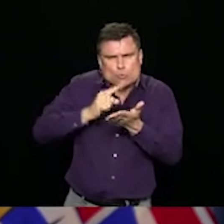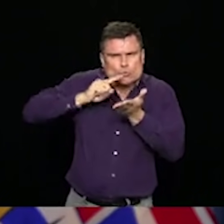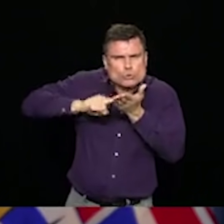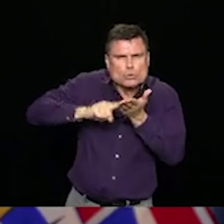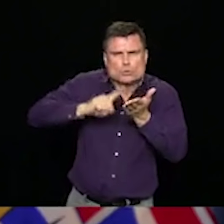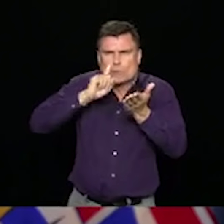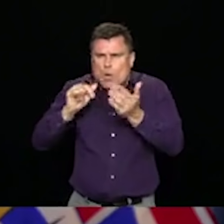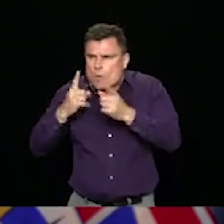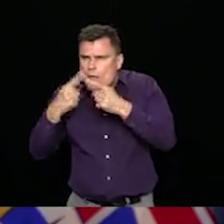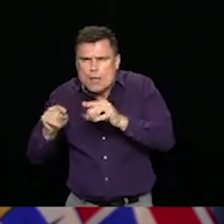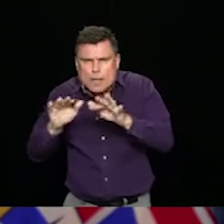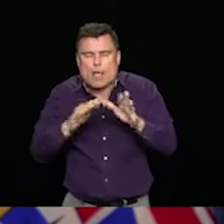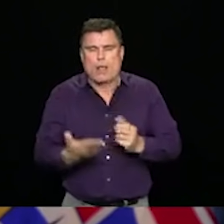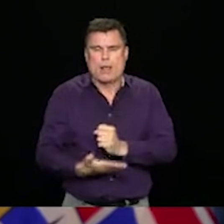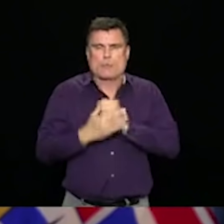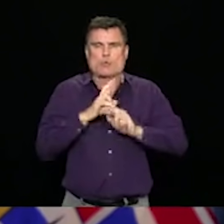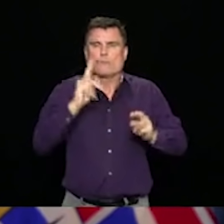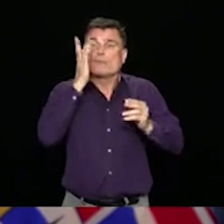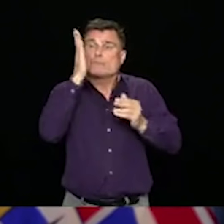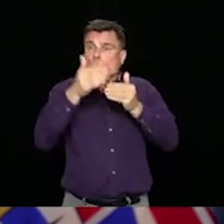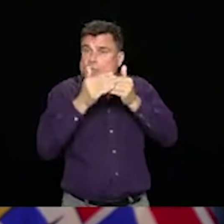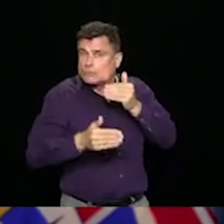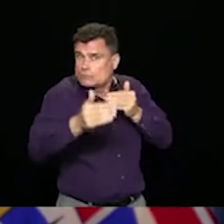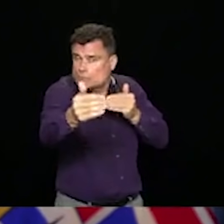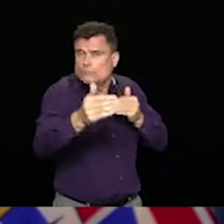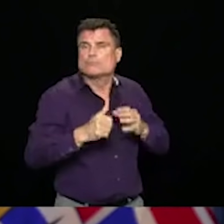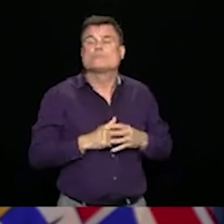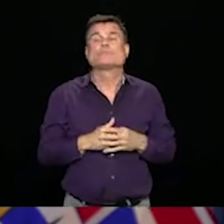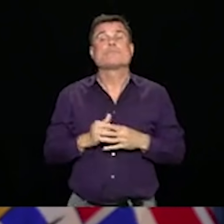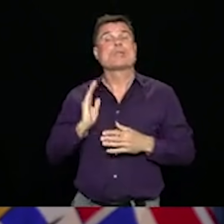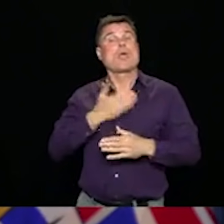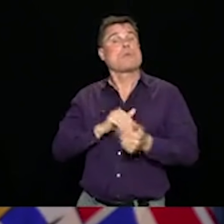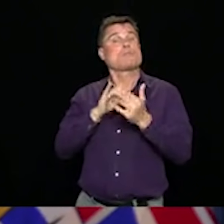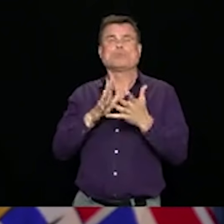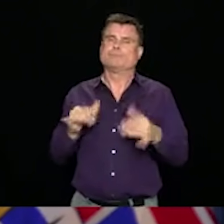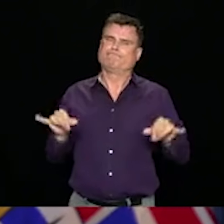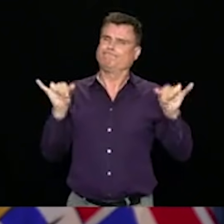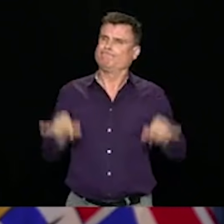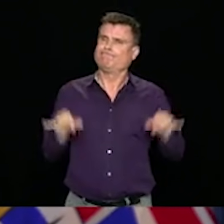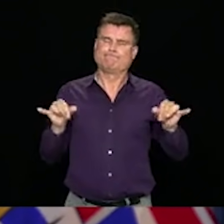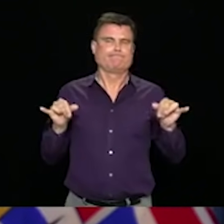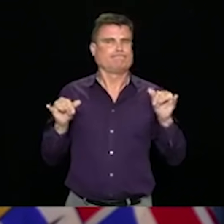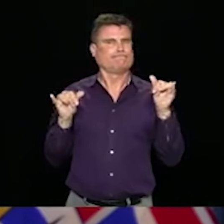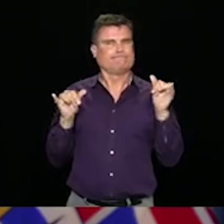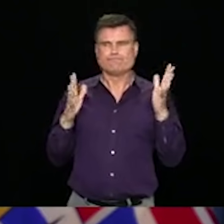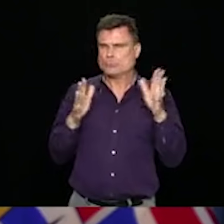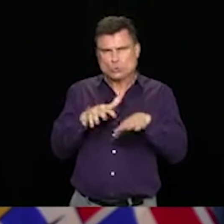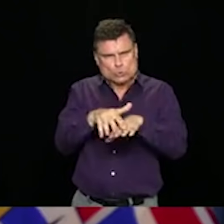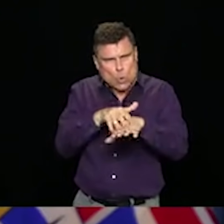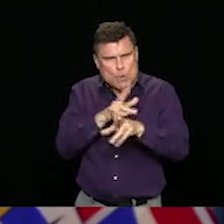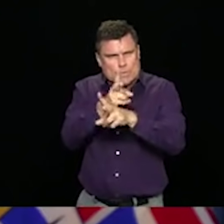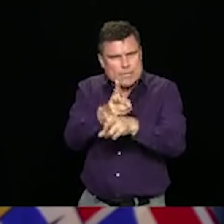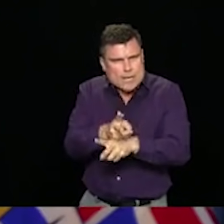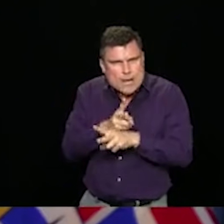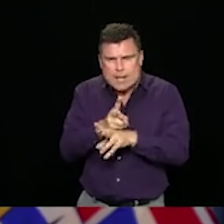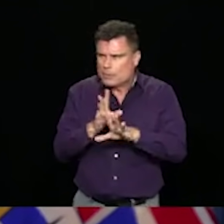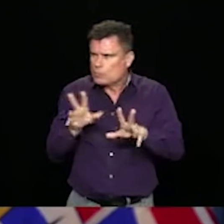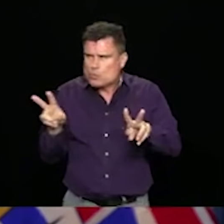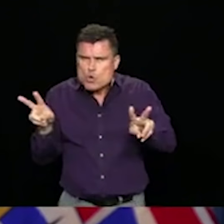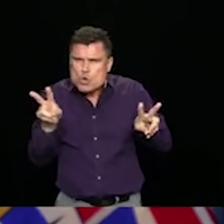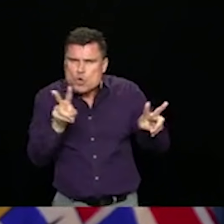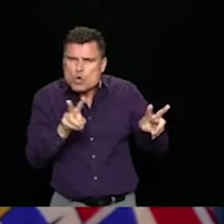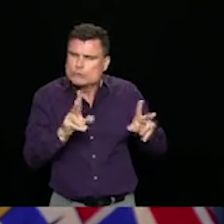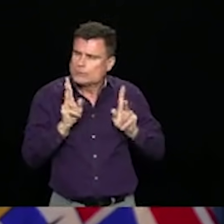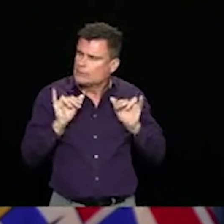slow and thoughtful approach will continue, as that is our new normal. It's grounded in what we know about this virus